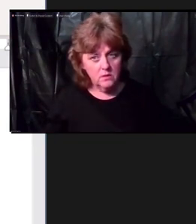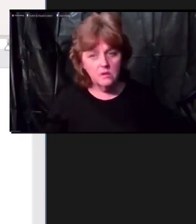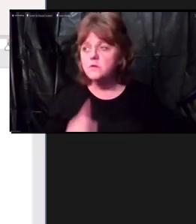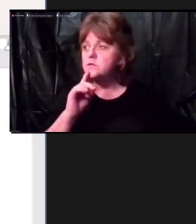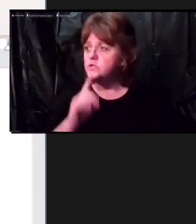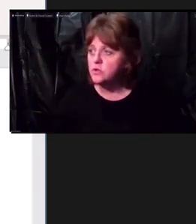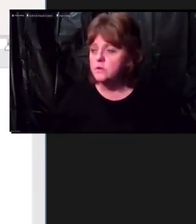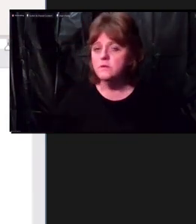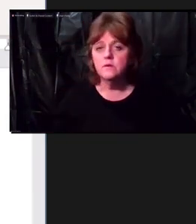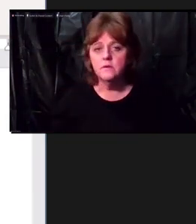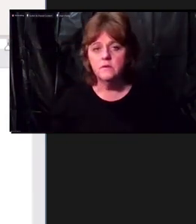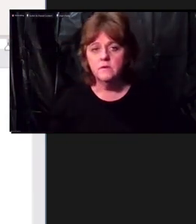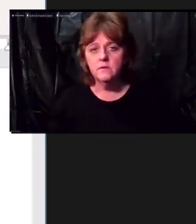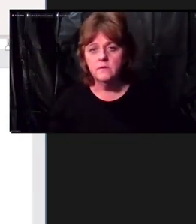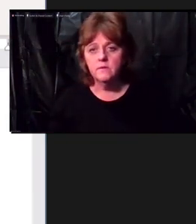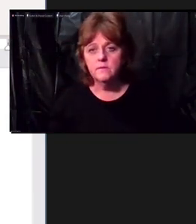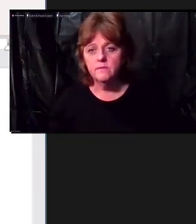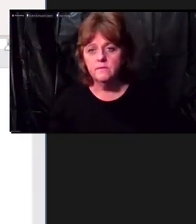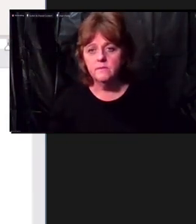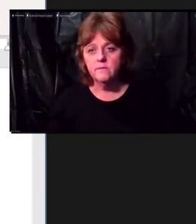Sure.